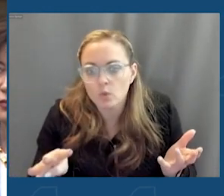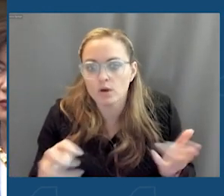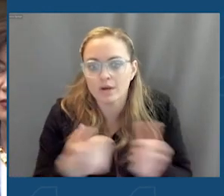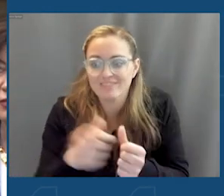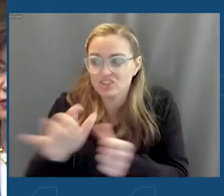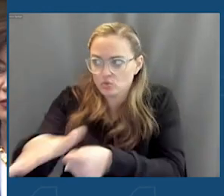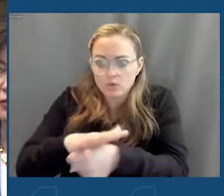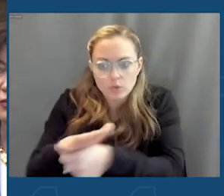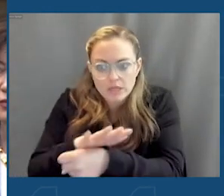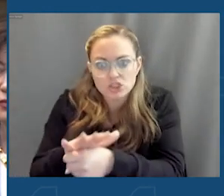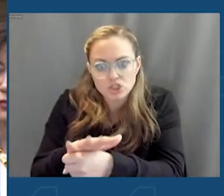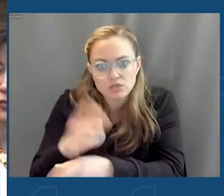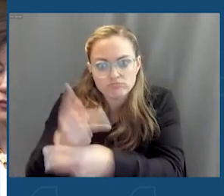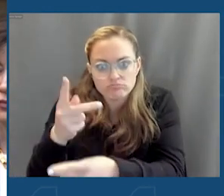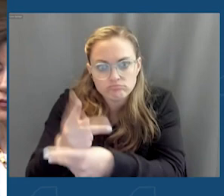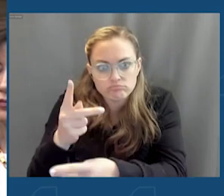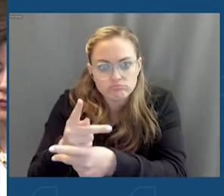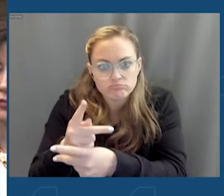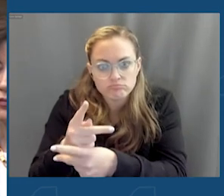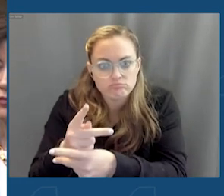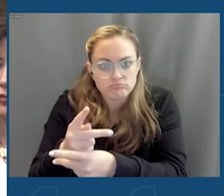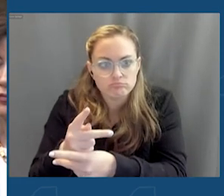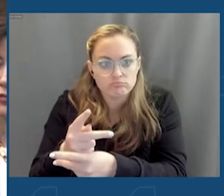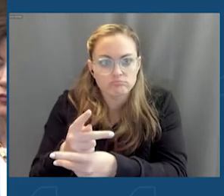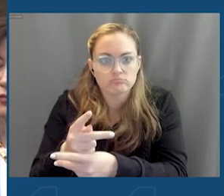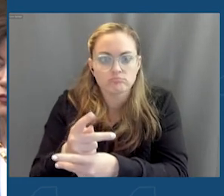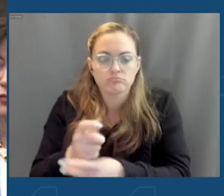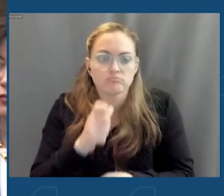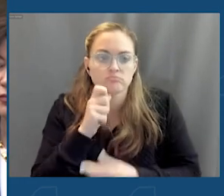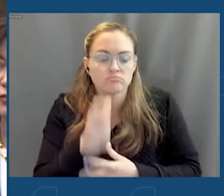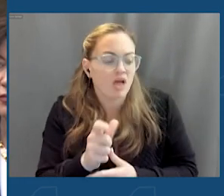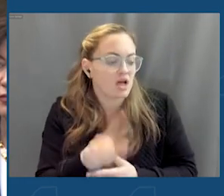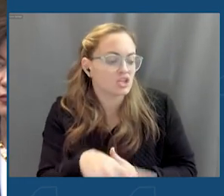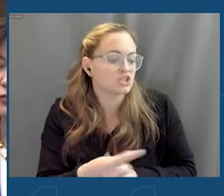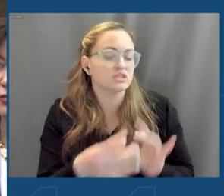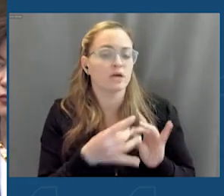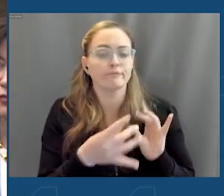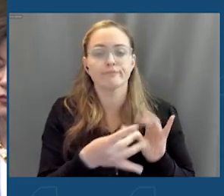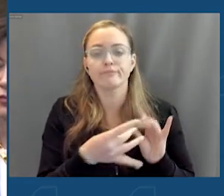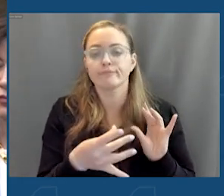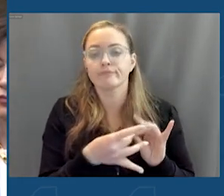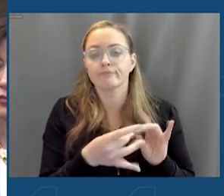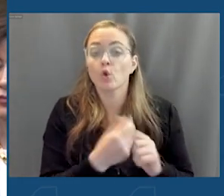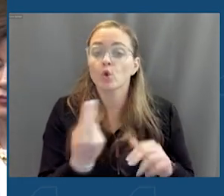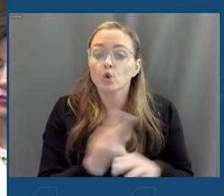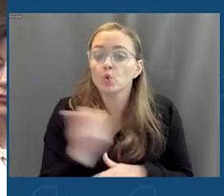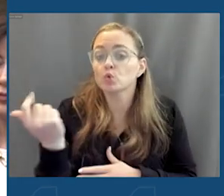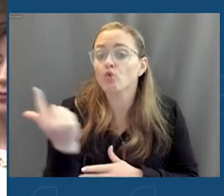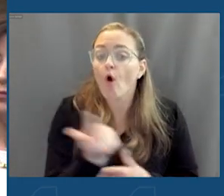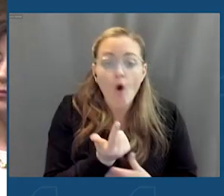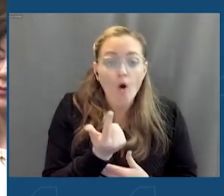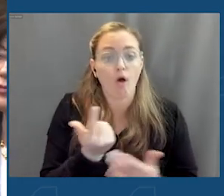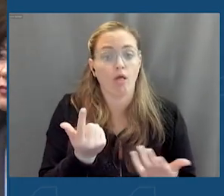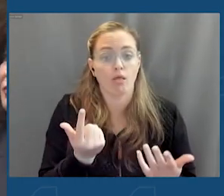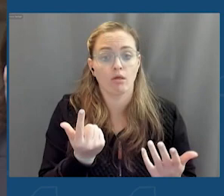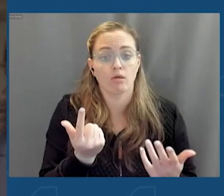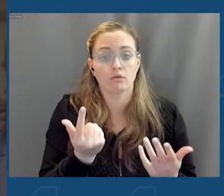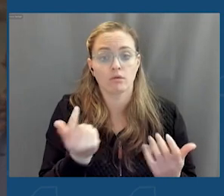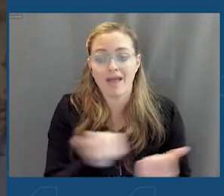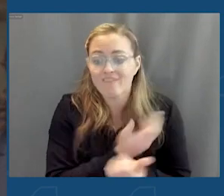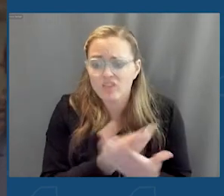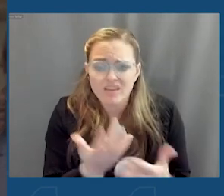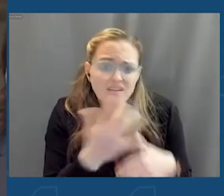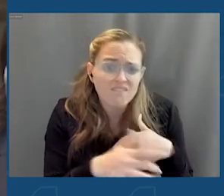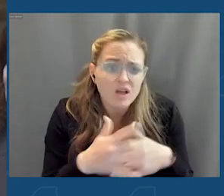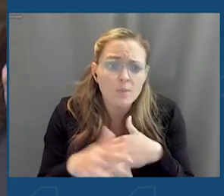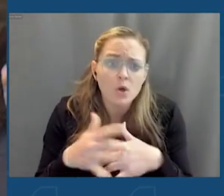location. We no longer was a disjointed, siloed police department. We utilized all of our assets to go